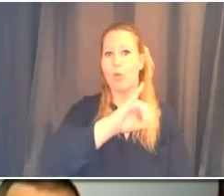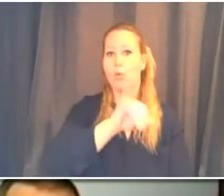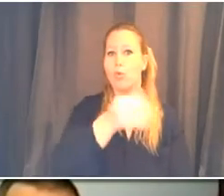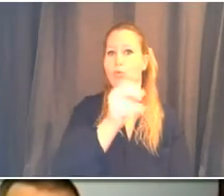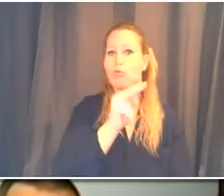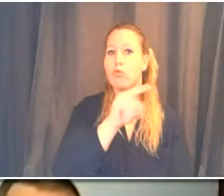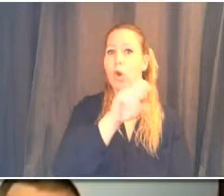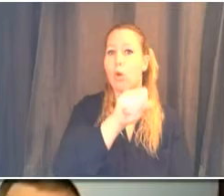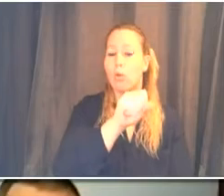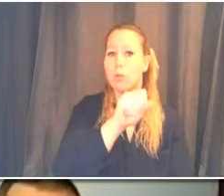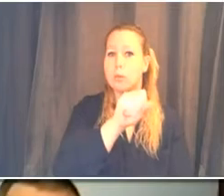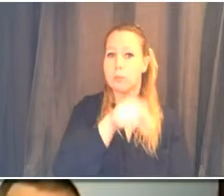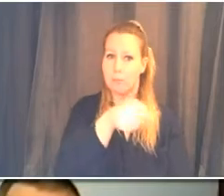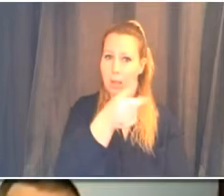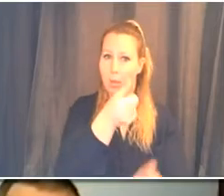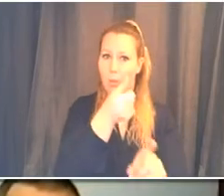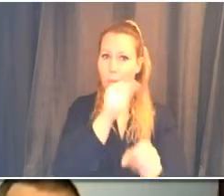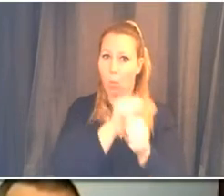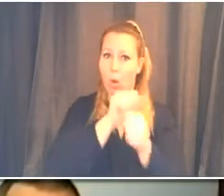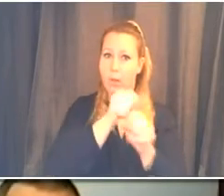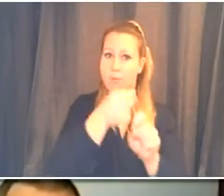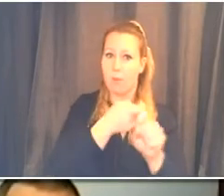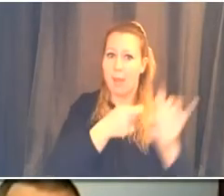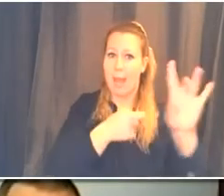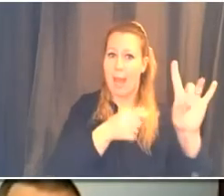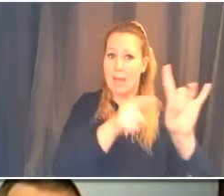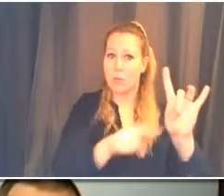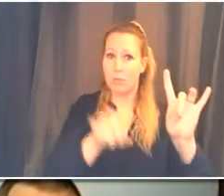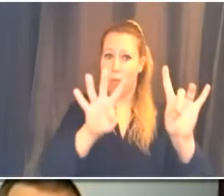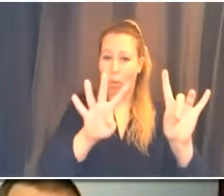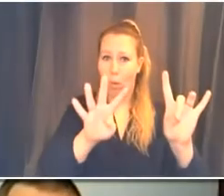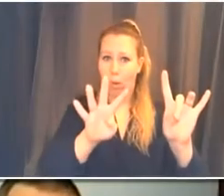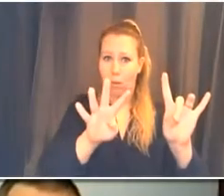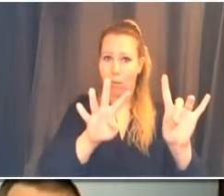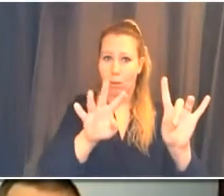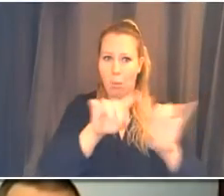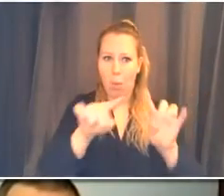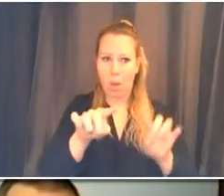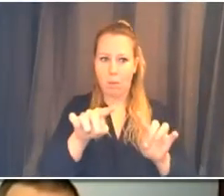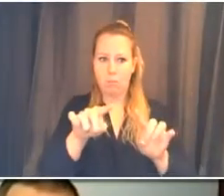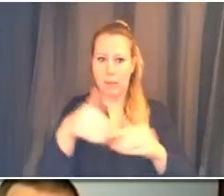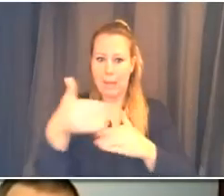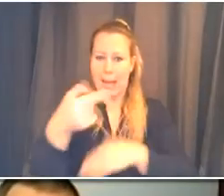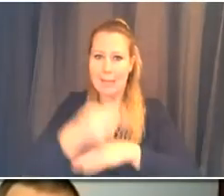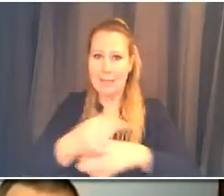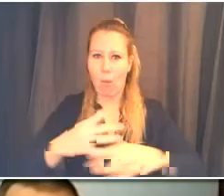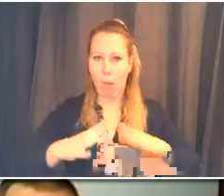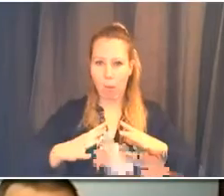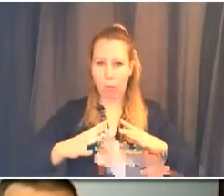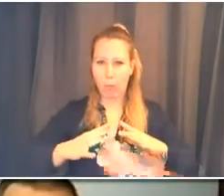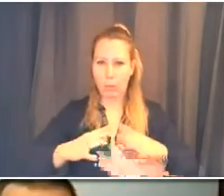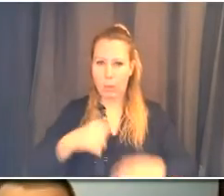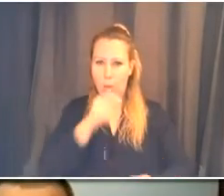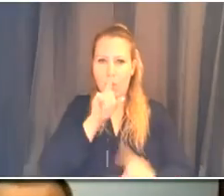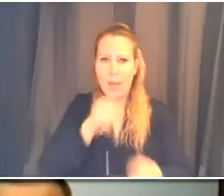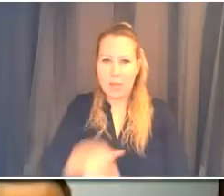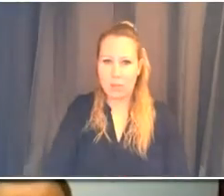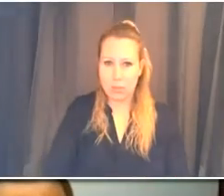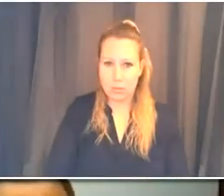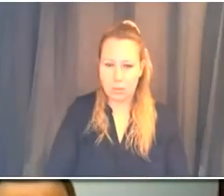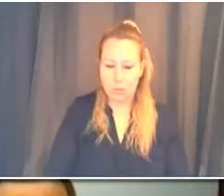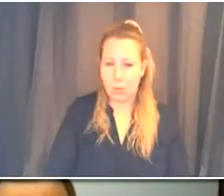office you know and and there's no one in the office let's say they got pulled for patrol or somebody is out sick or they're doing something else